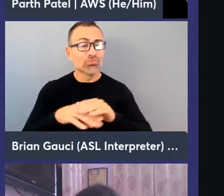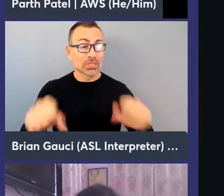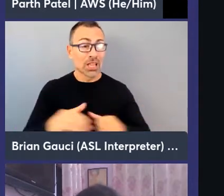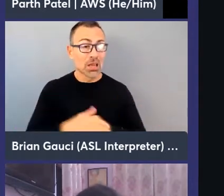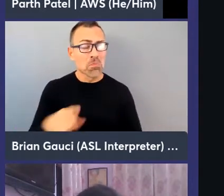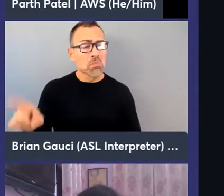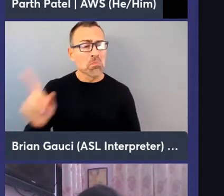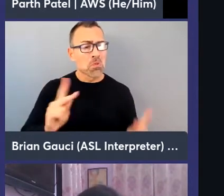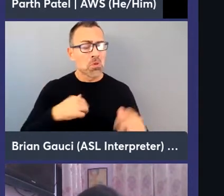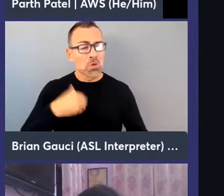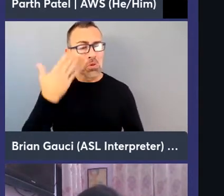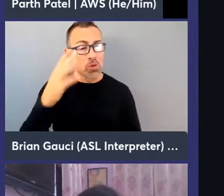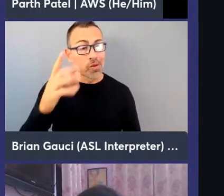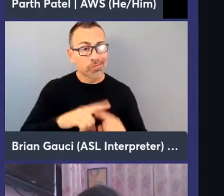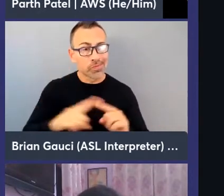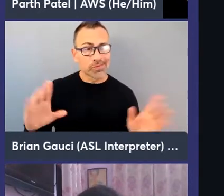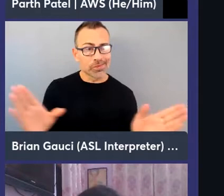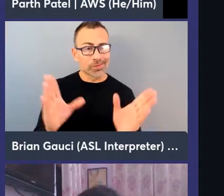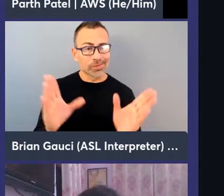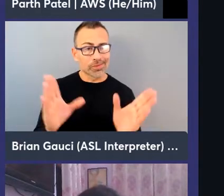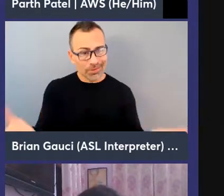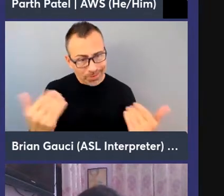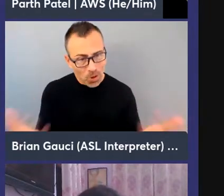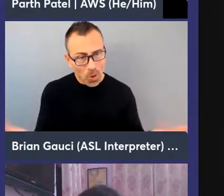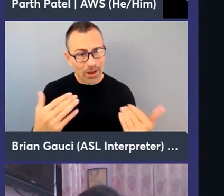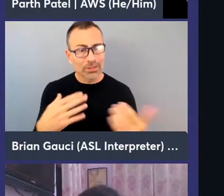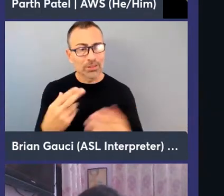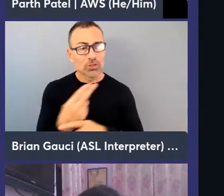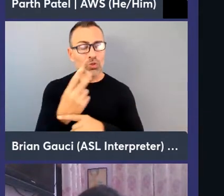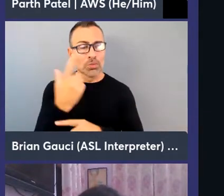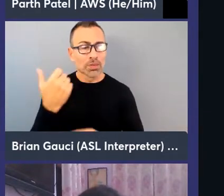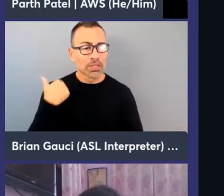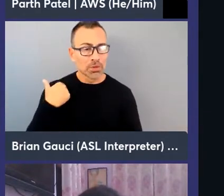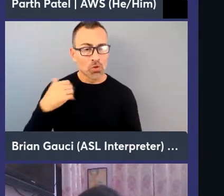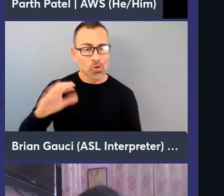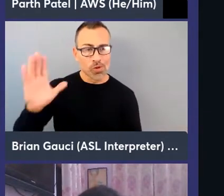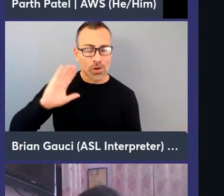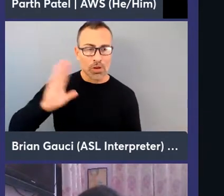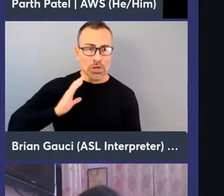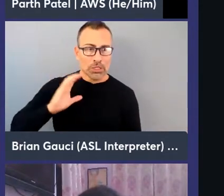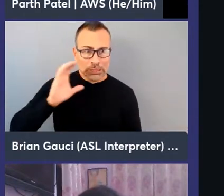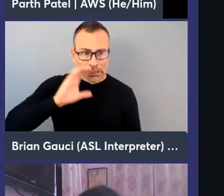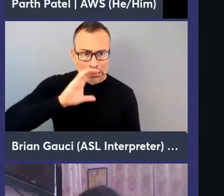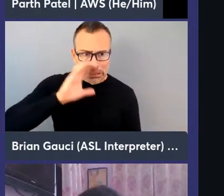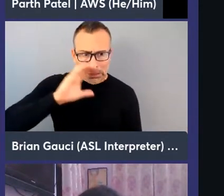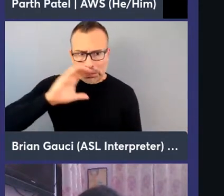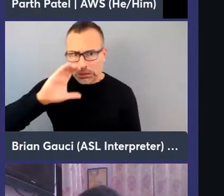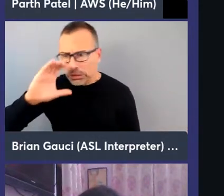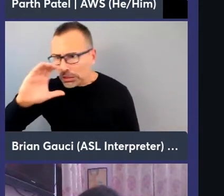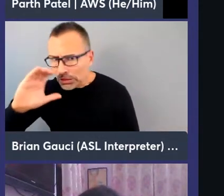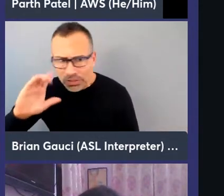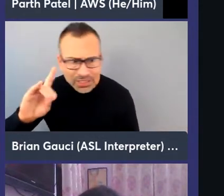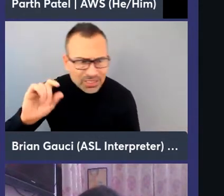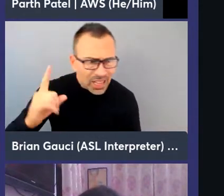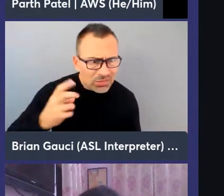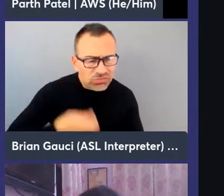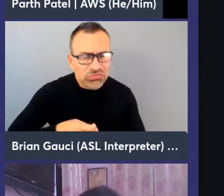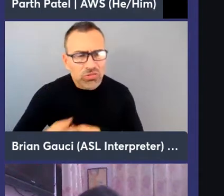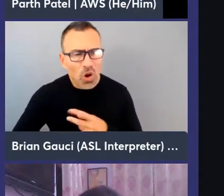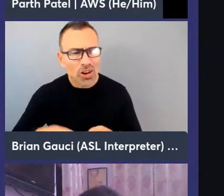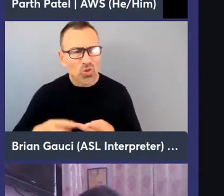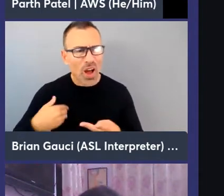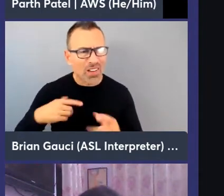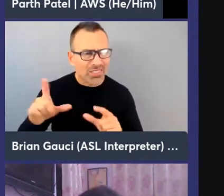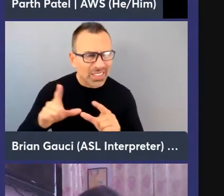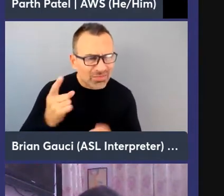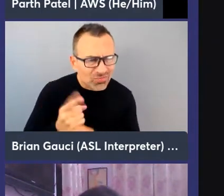to leverage, because it is available. Previously, it was very hard to find where is the data. Do I have enough license to access it? So that is the